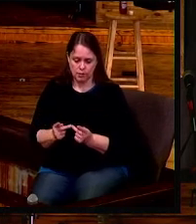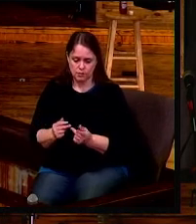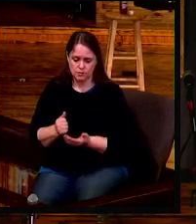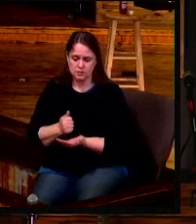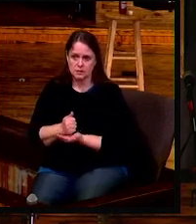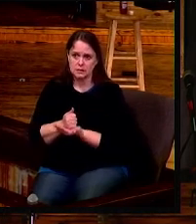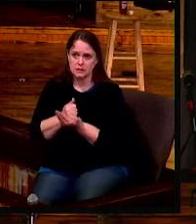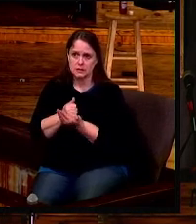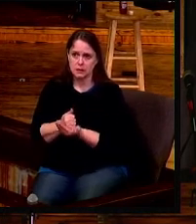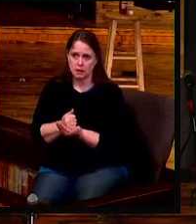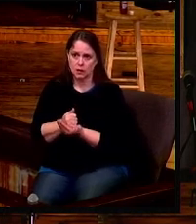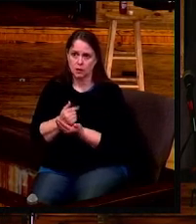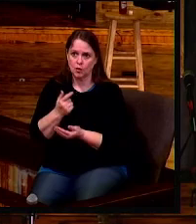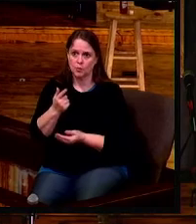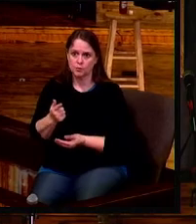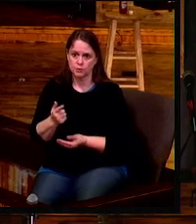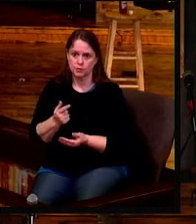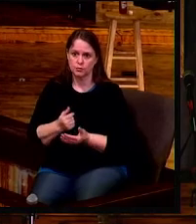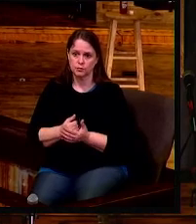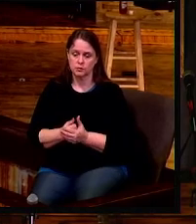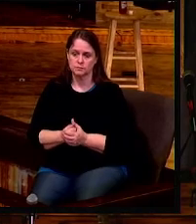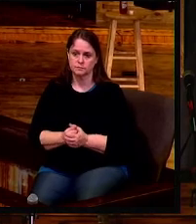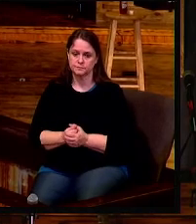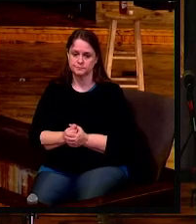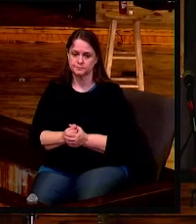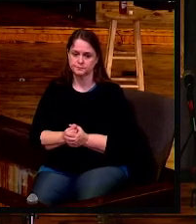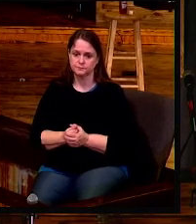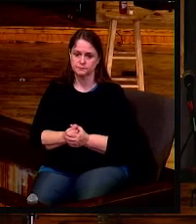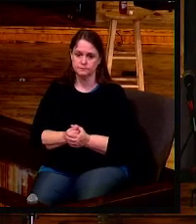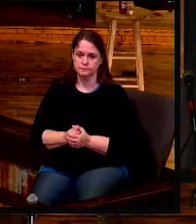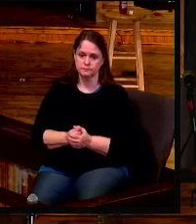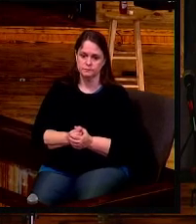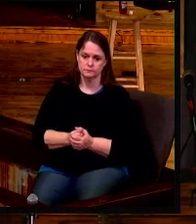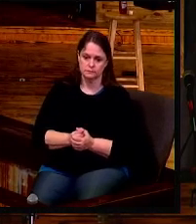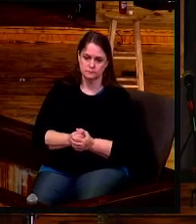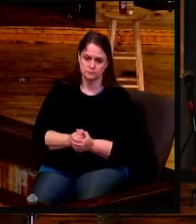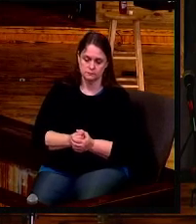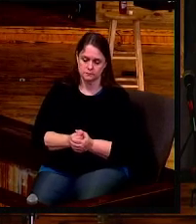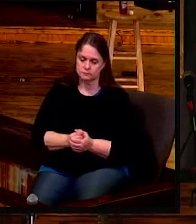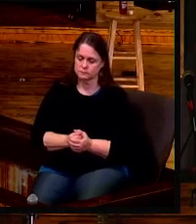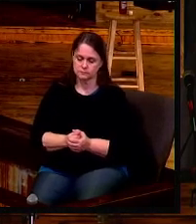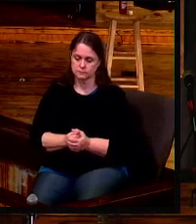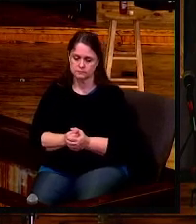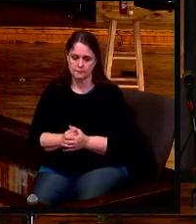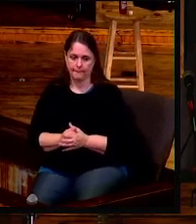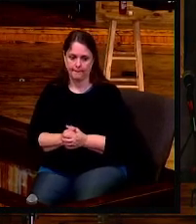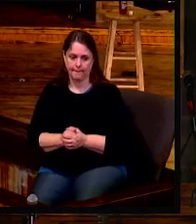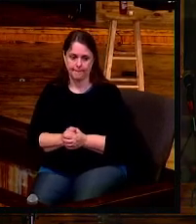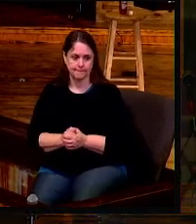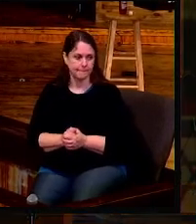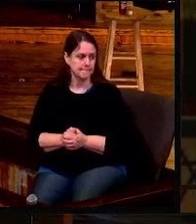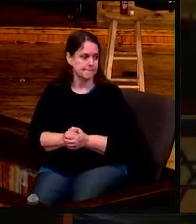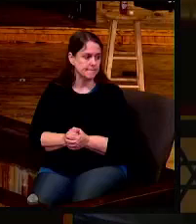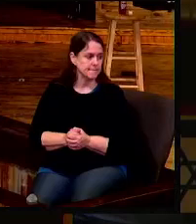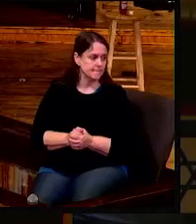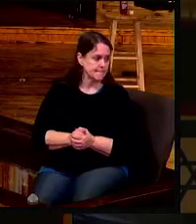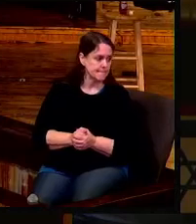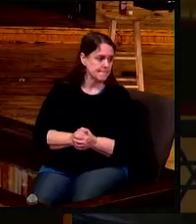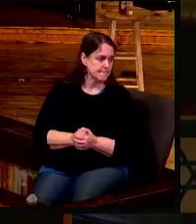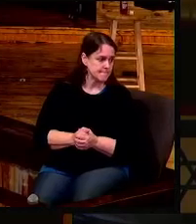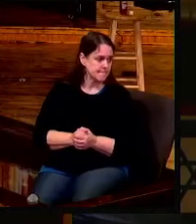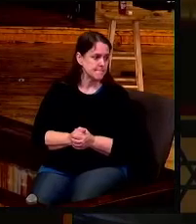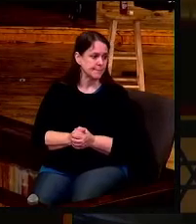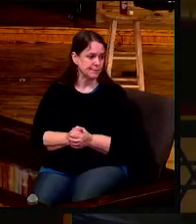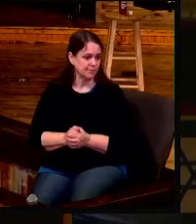Now, men, do not confide trouble with your wife with another woman. Women, do not